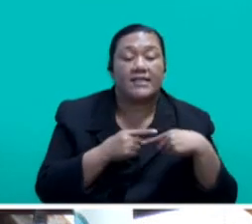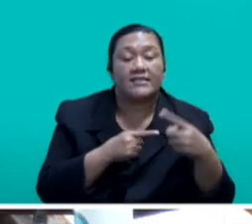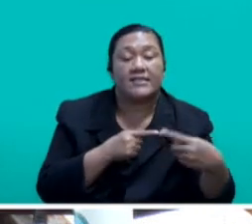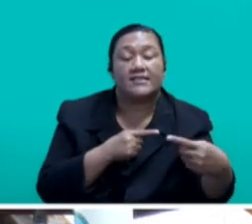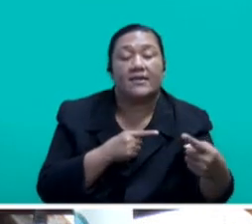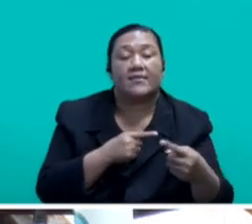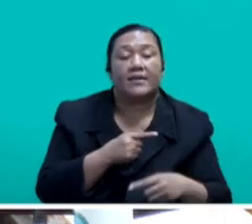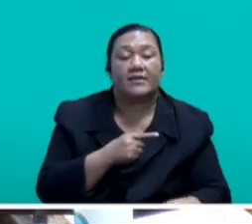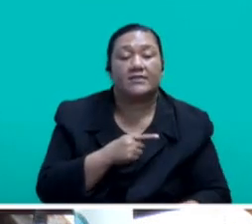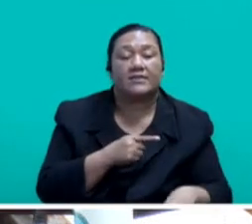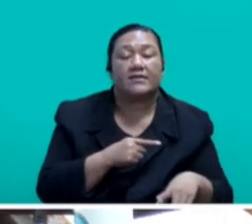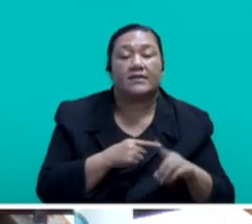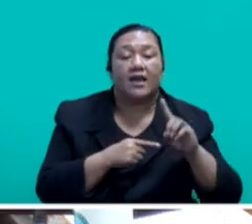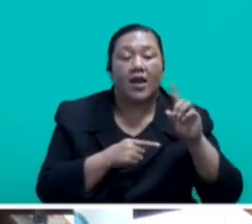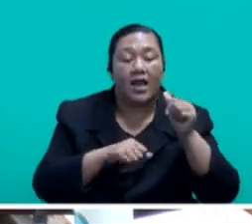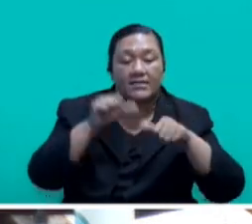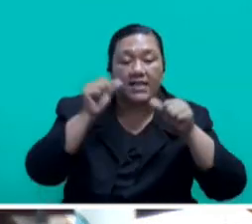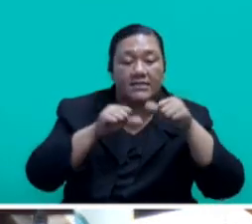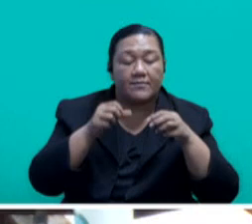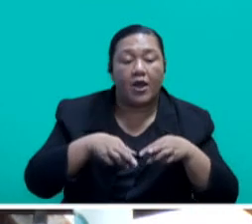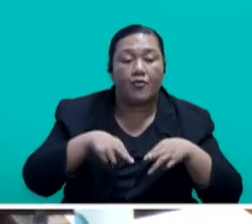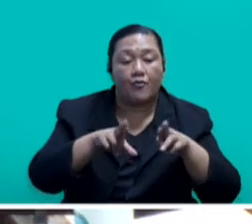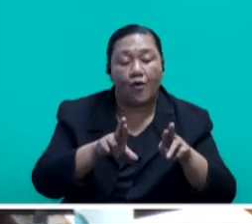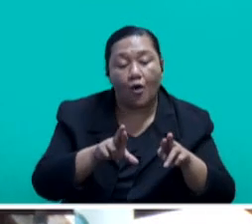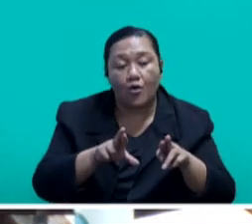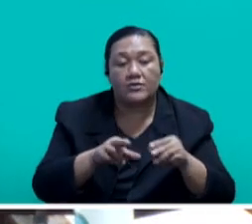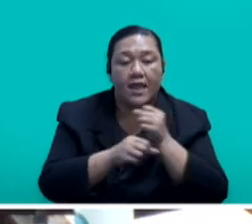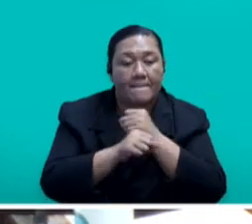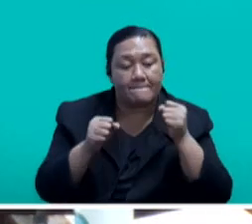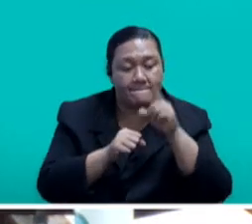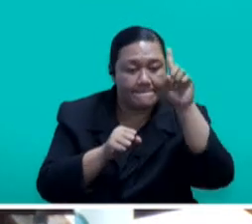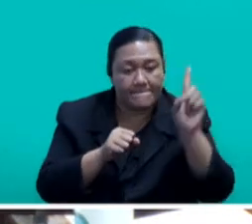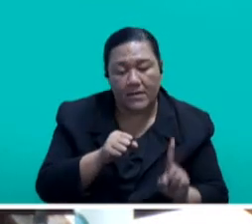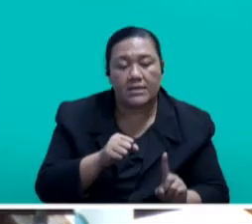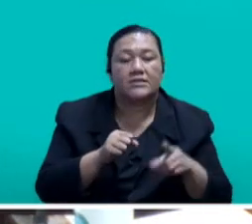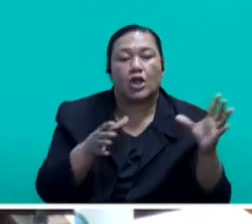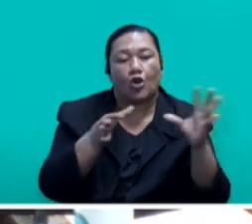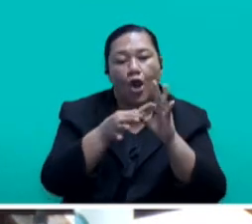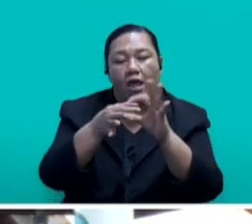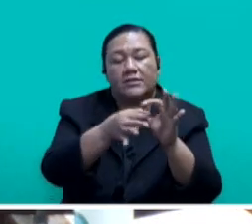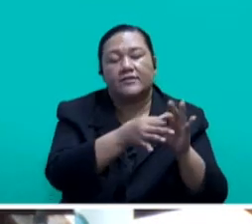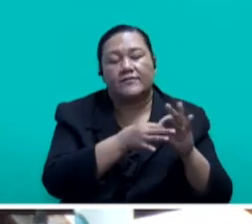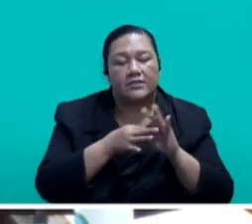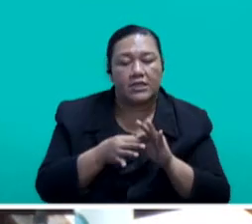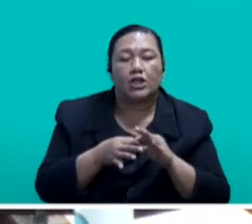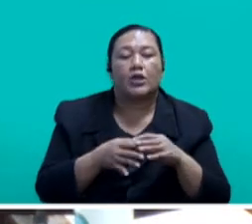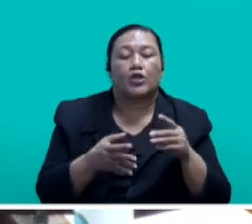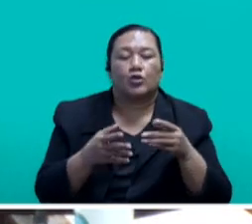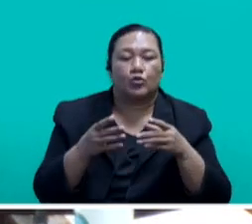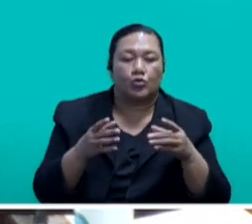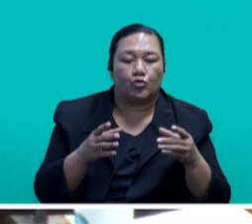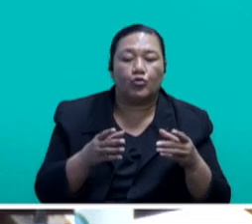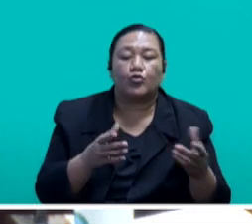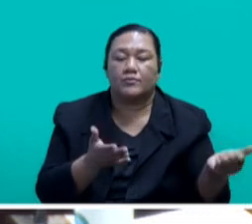sustainability, assessment on roads, power grid and connectivity to complement the program in the later part